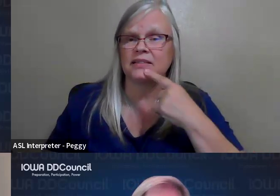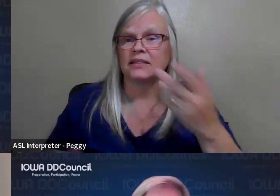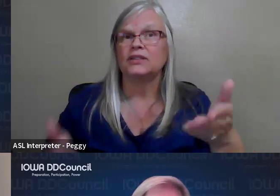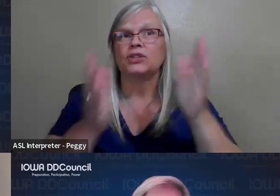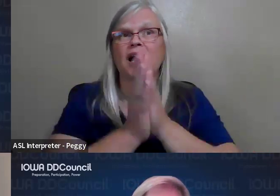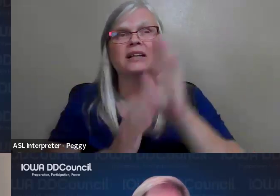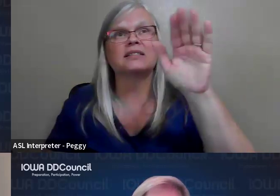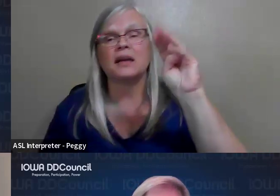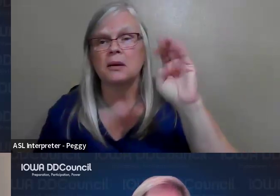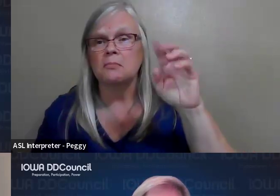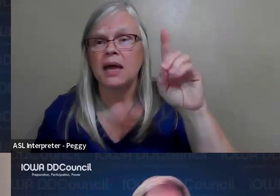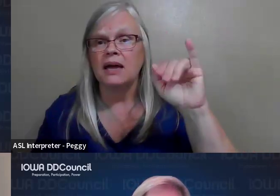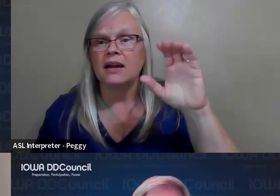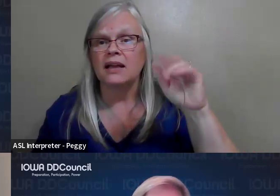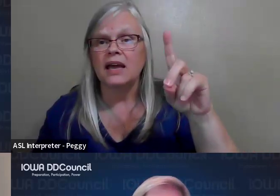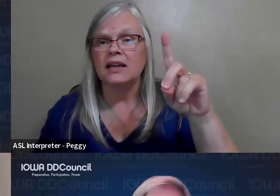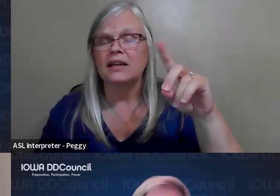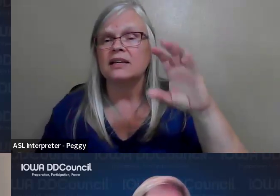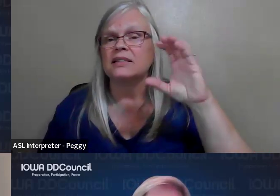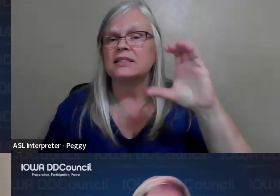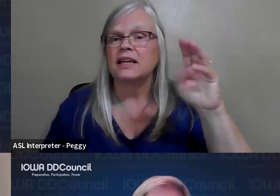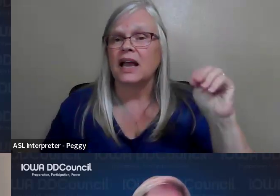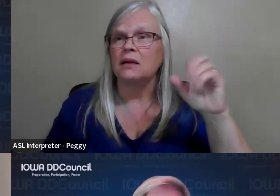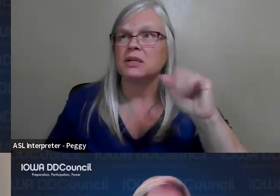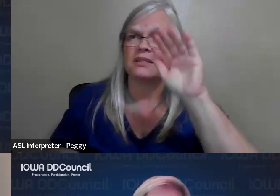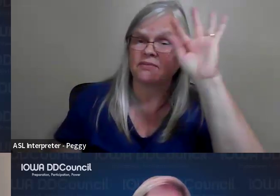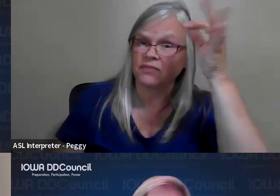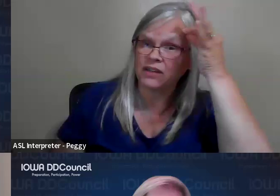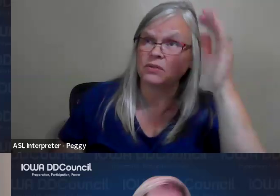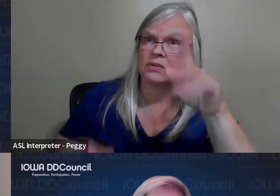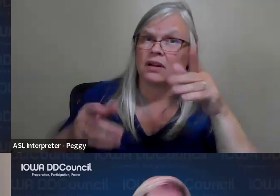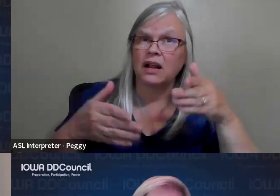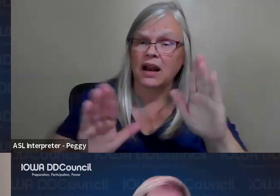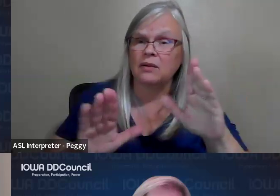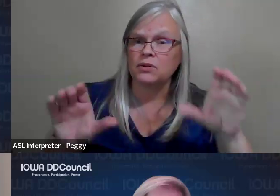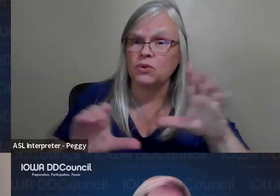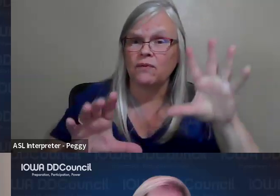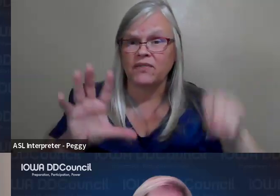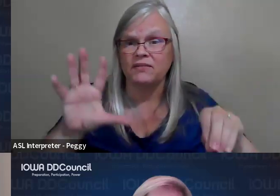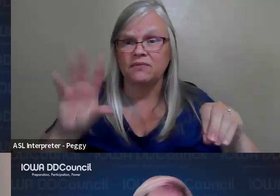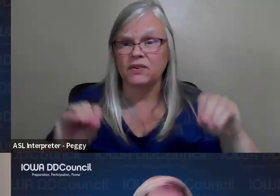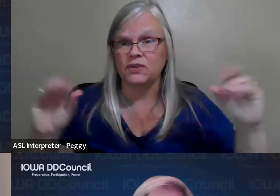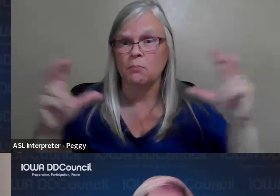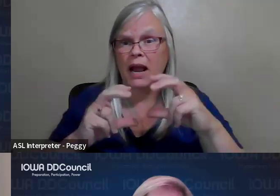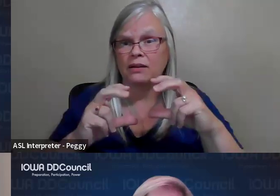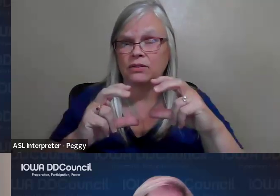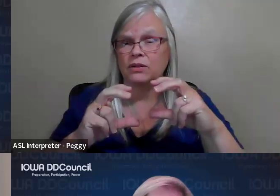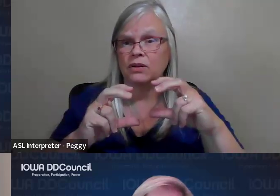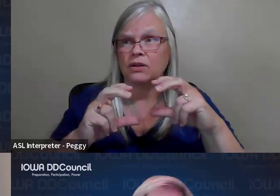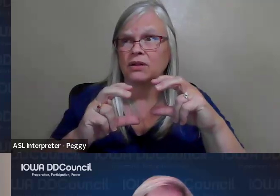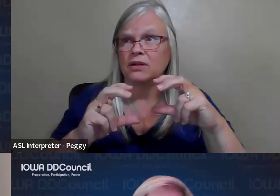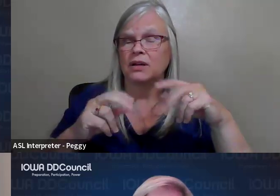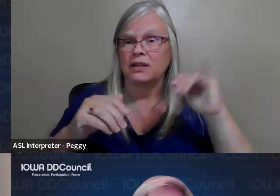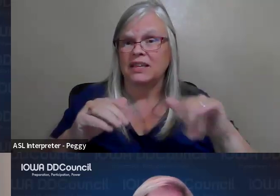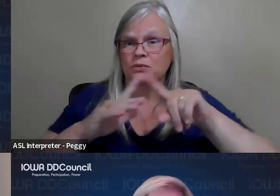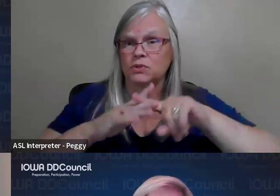asked Medicaid, CMS to allow them to continue to do the 50-50 match, since this was already in the